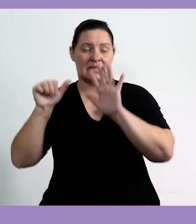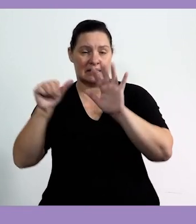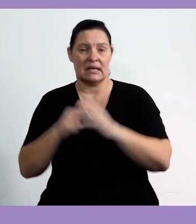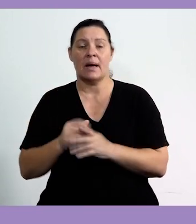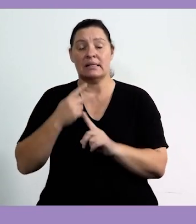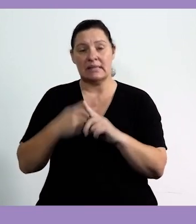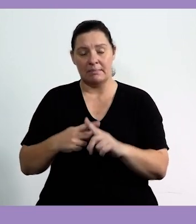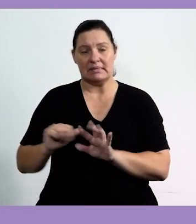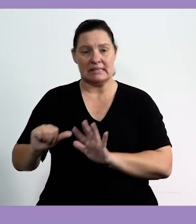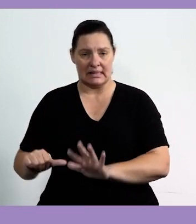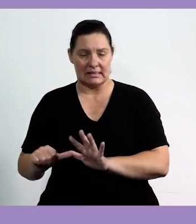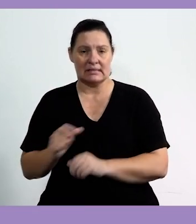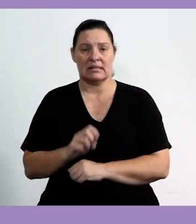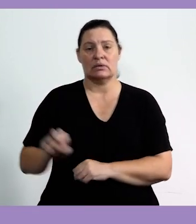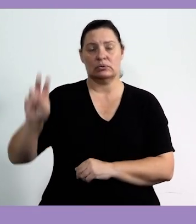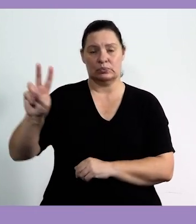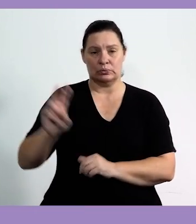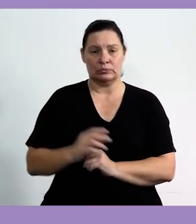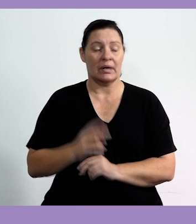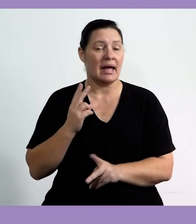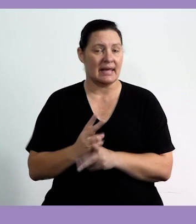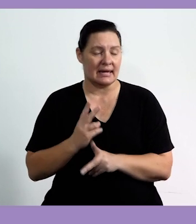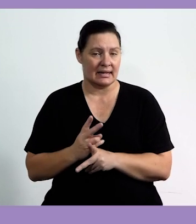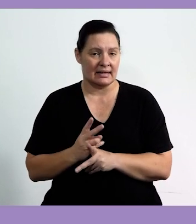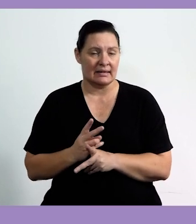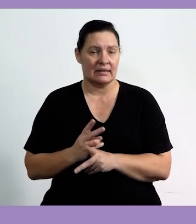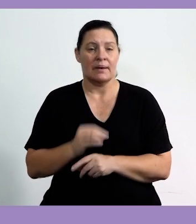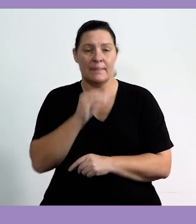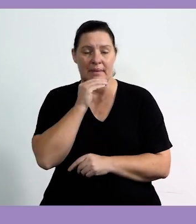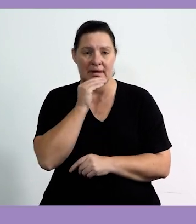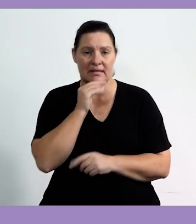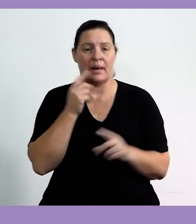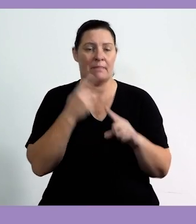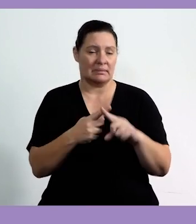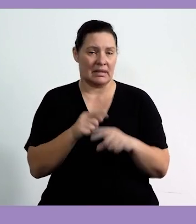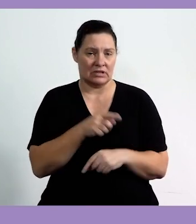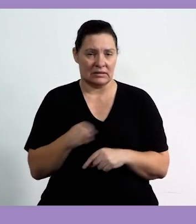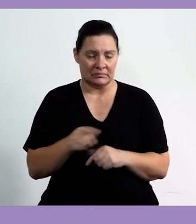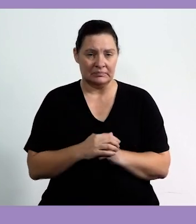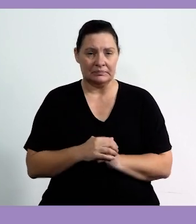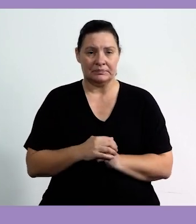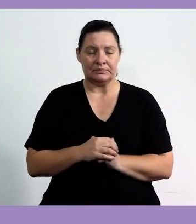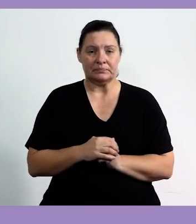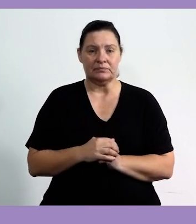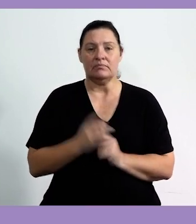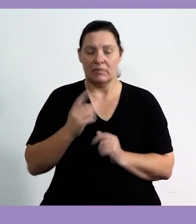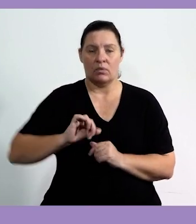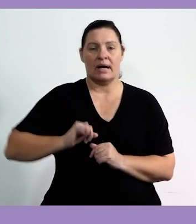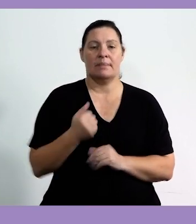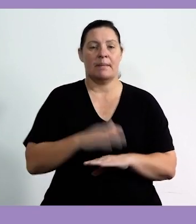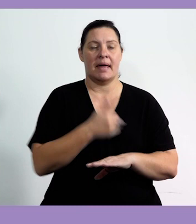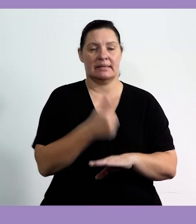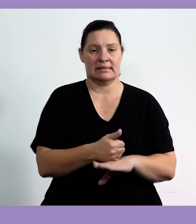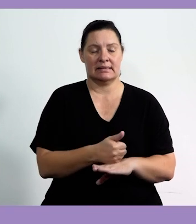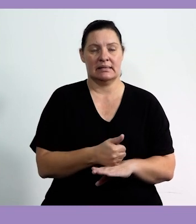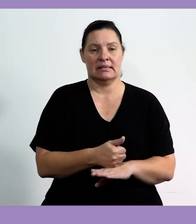6 multiplied by 6 to the exponent 2, because again, that does mean multiplication. So we are going to